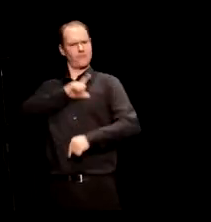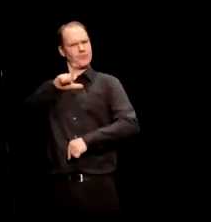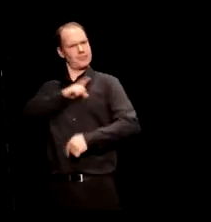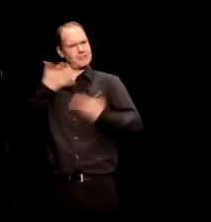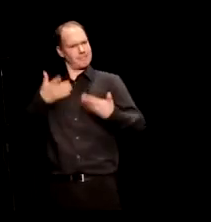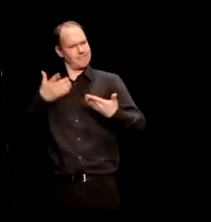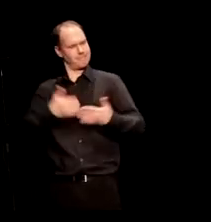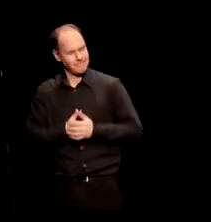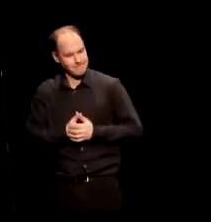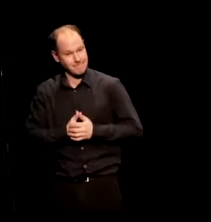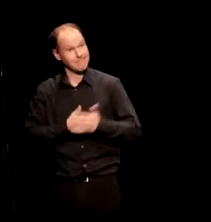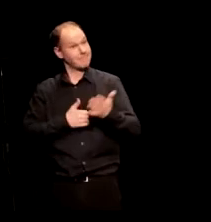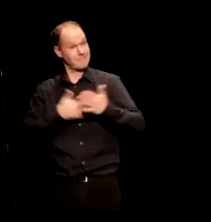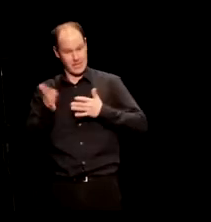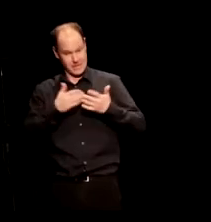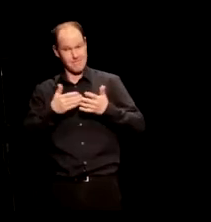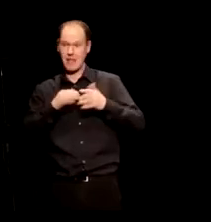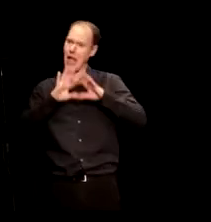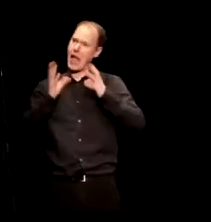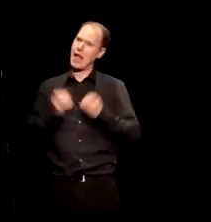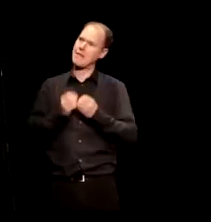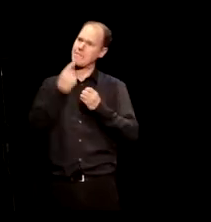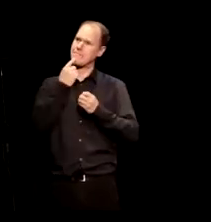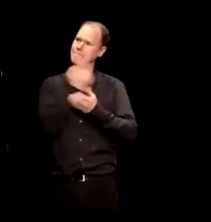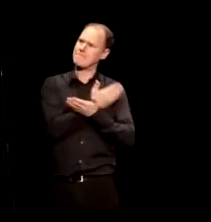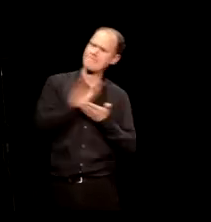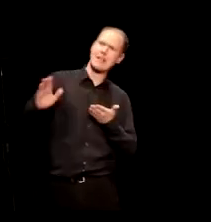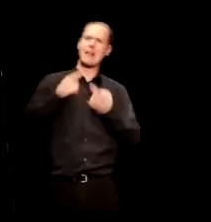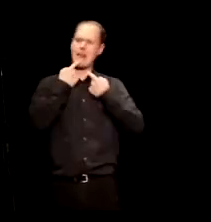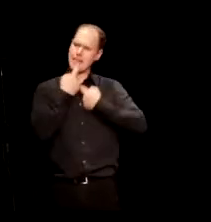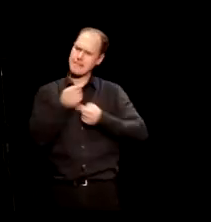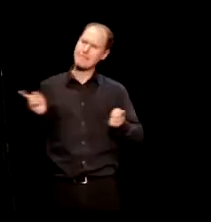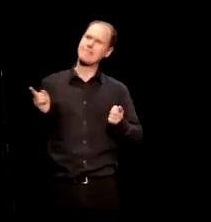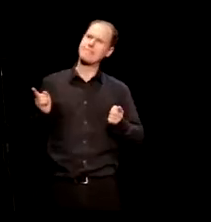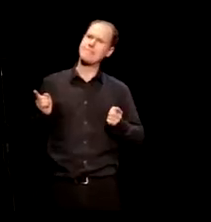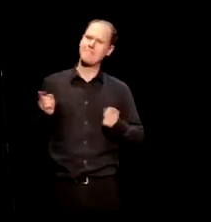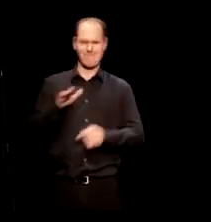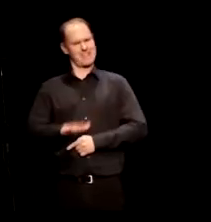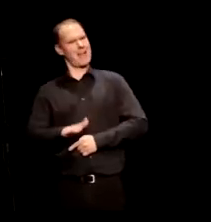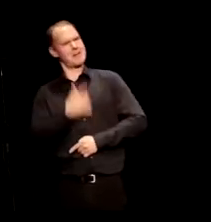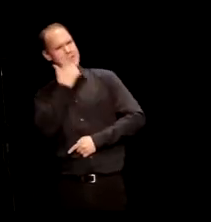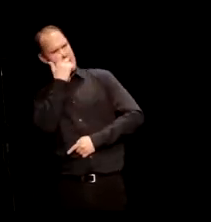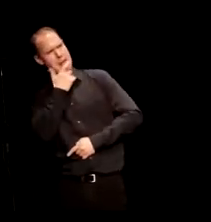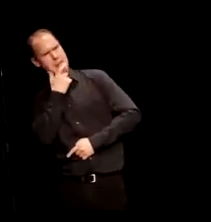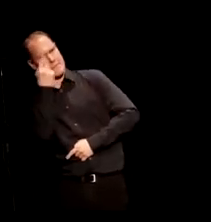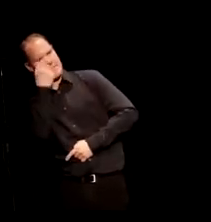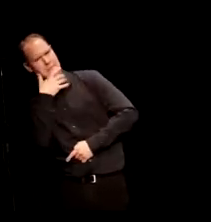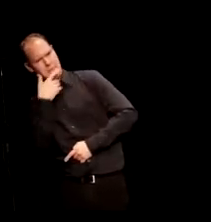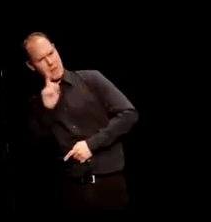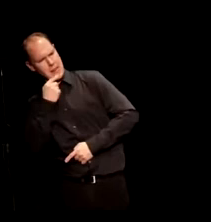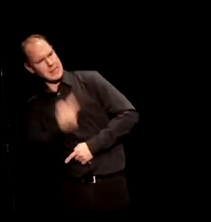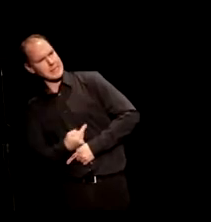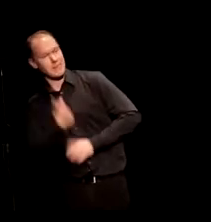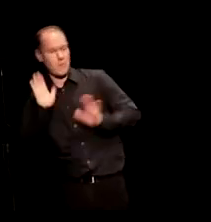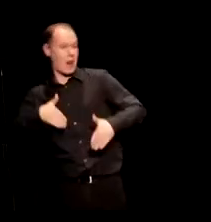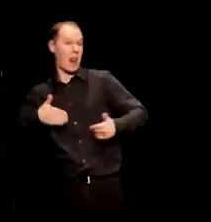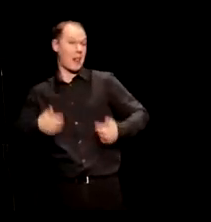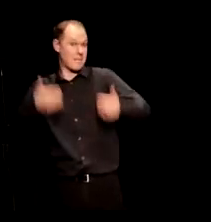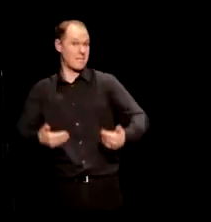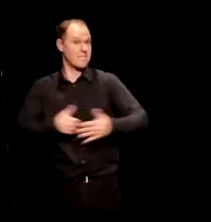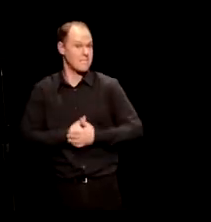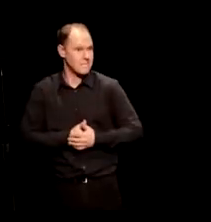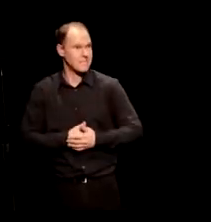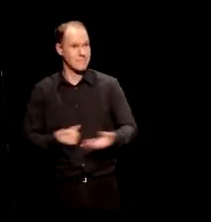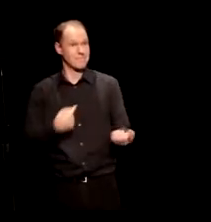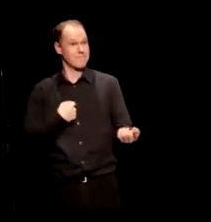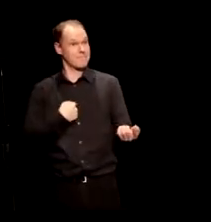evening. Now that I've made everything so plain that even a child can understand, we'll proceed with business.